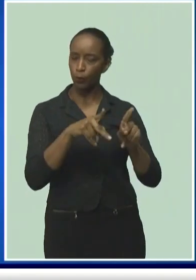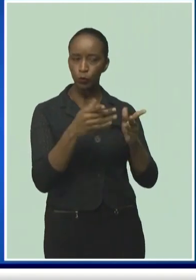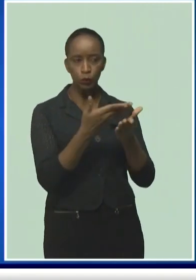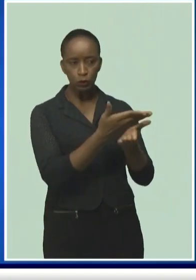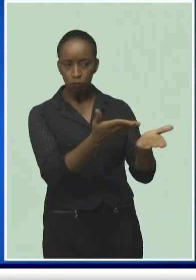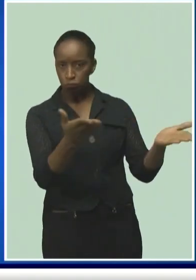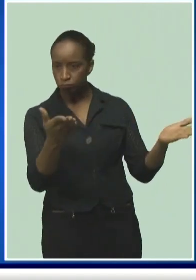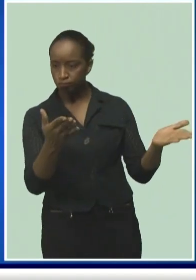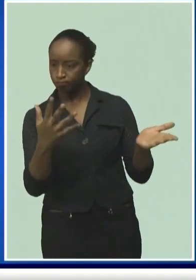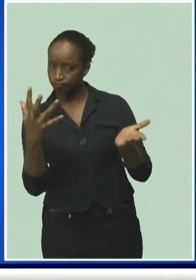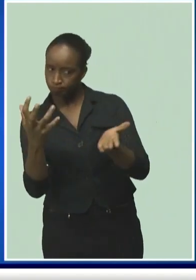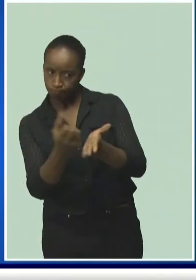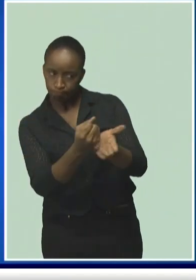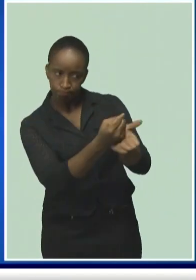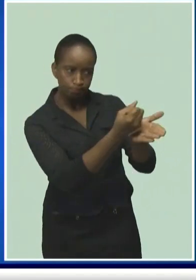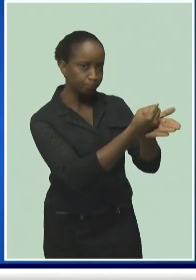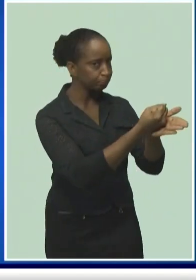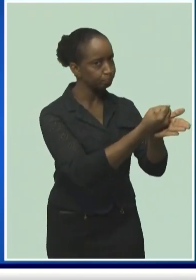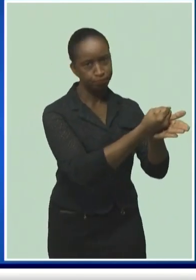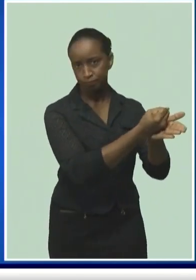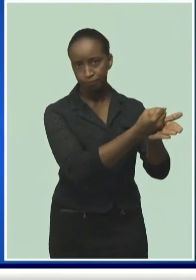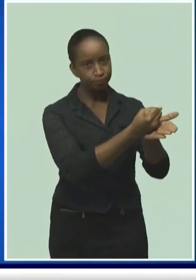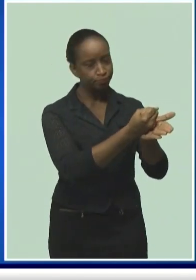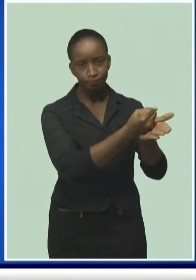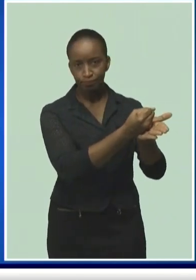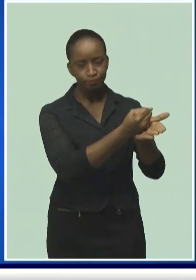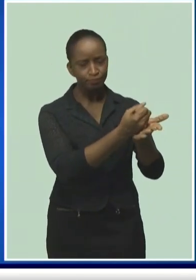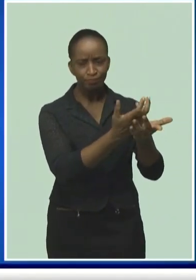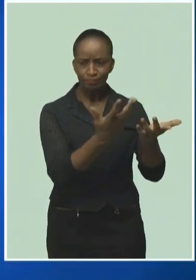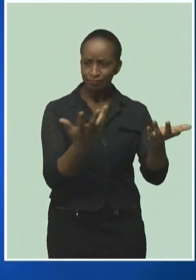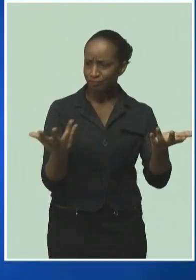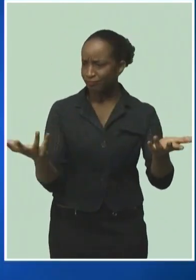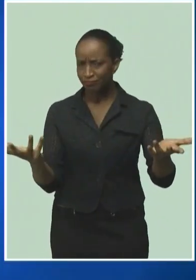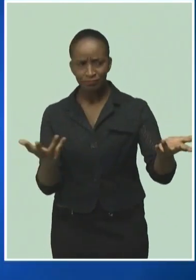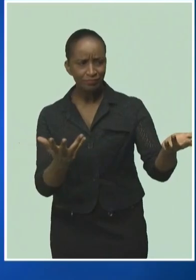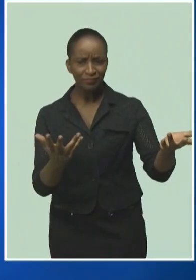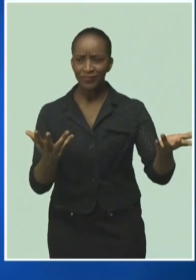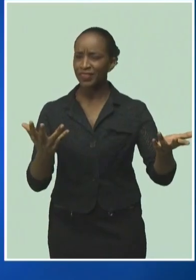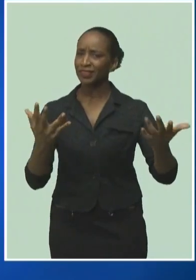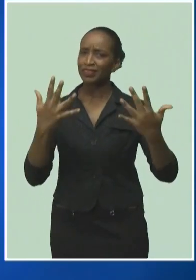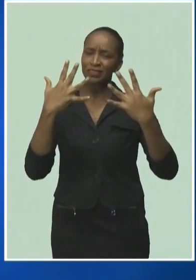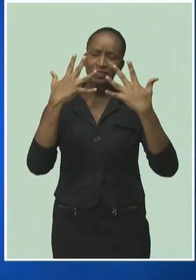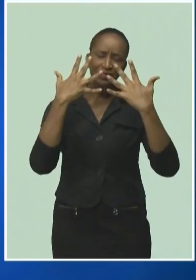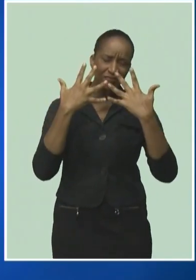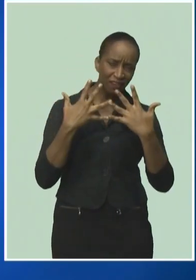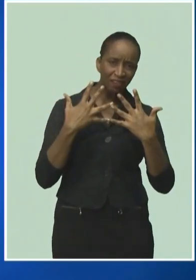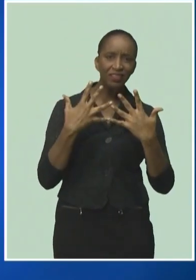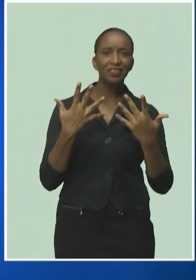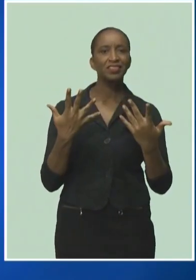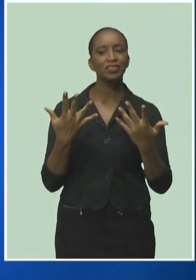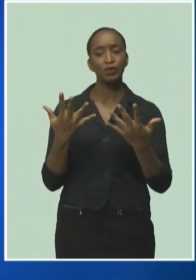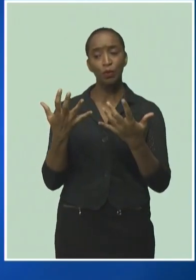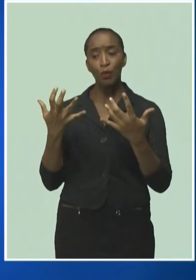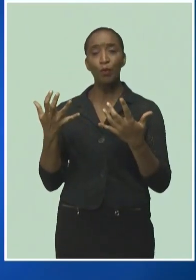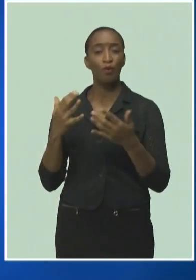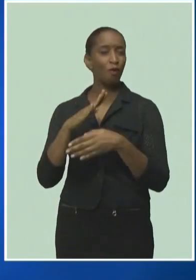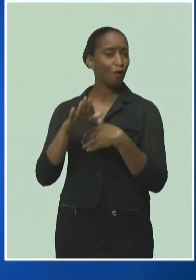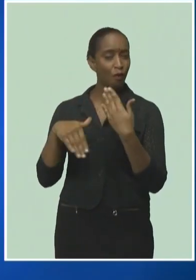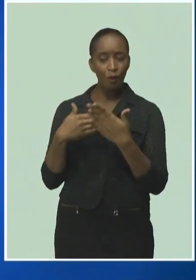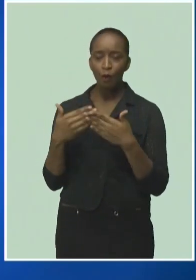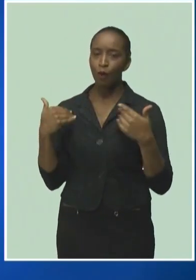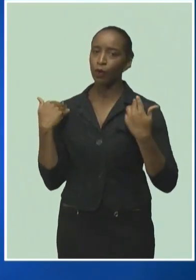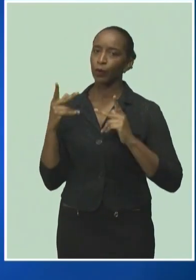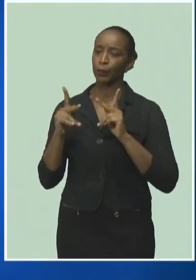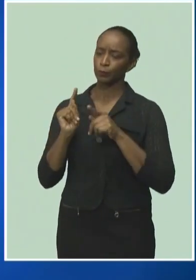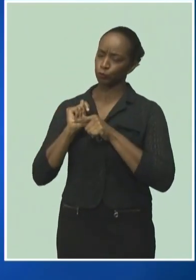And when those things happen, we are grieved because we want to ensure that all of our young people are trained up